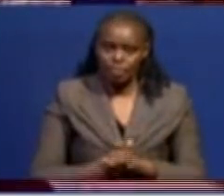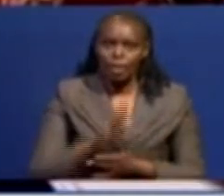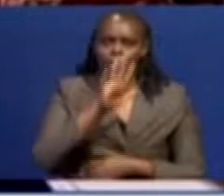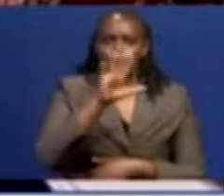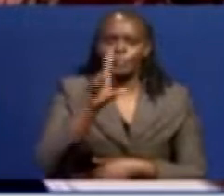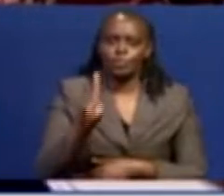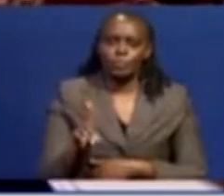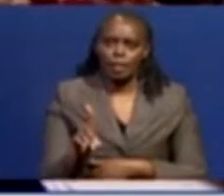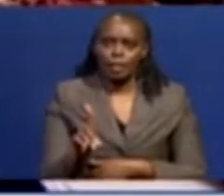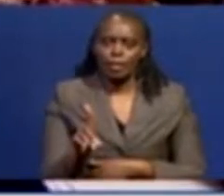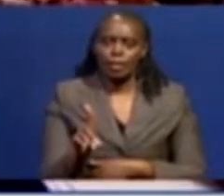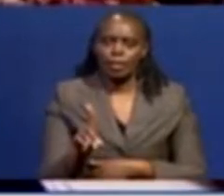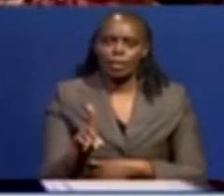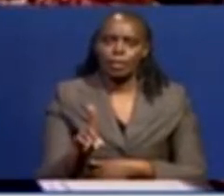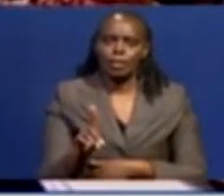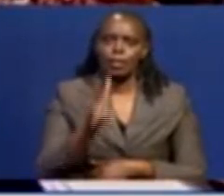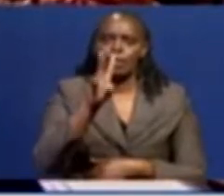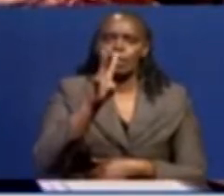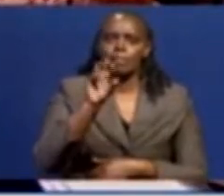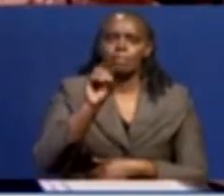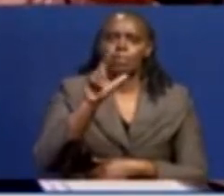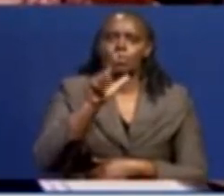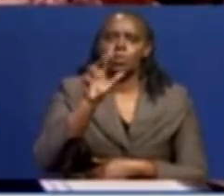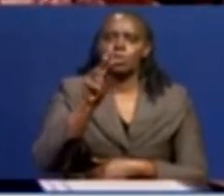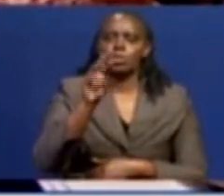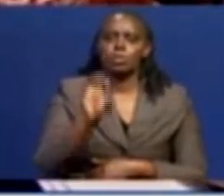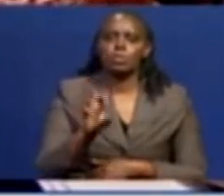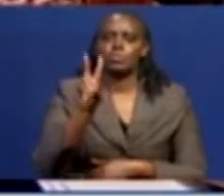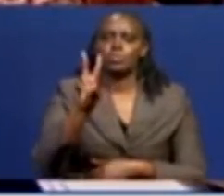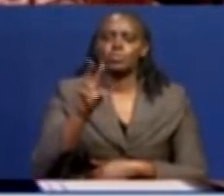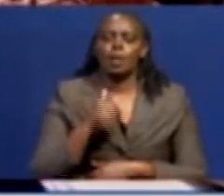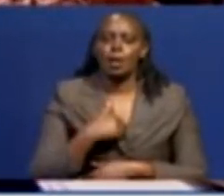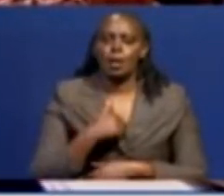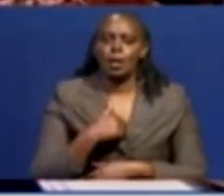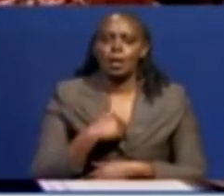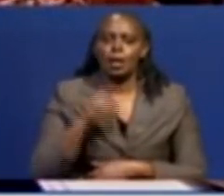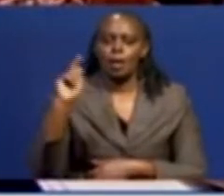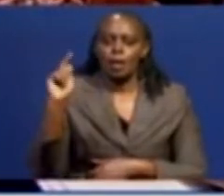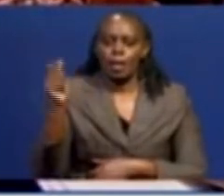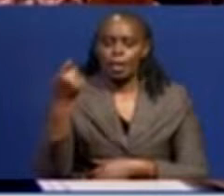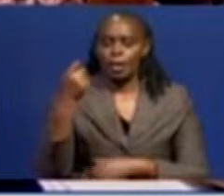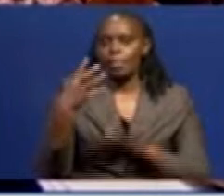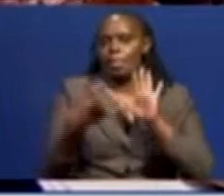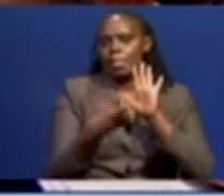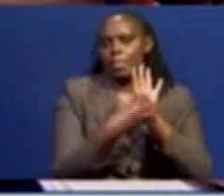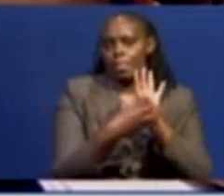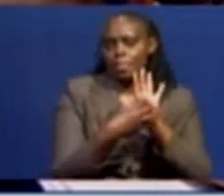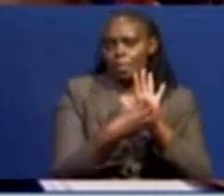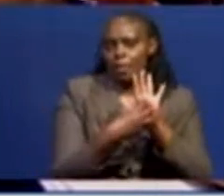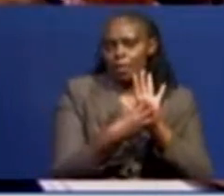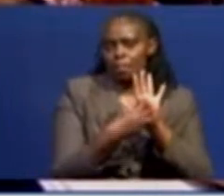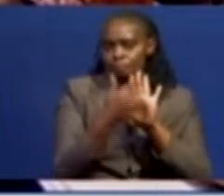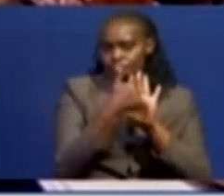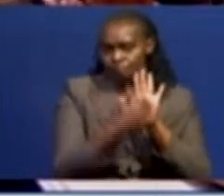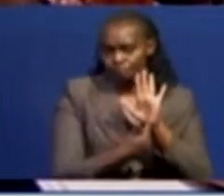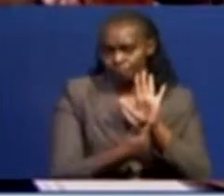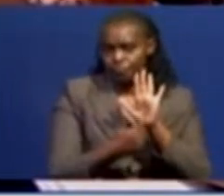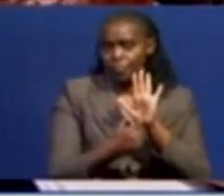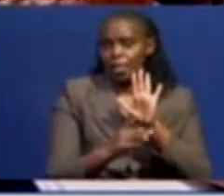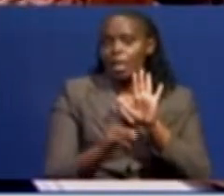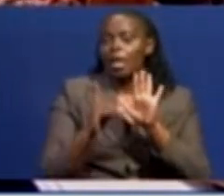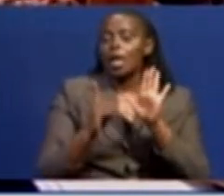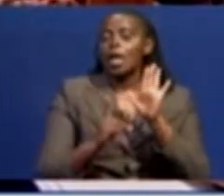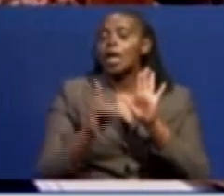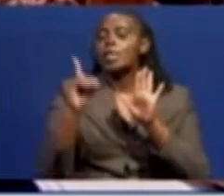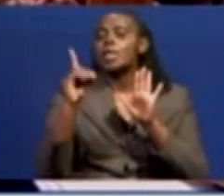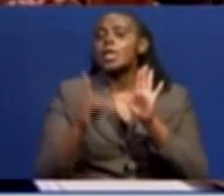Yes. On page 51 of volume 2, we have a Kenya Gazette. Yes. When